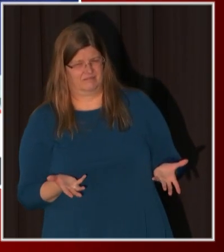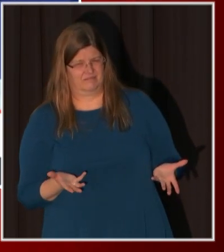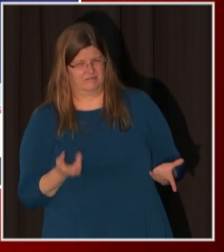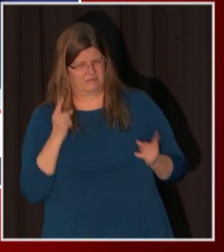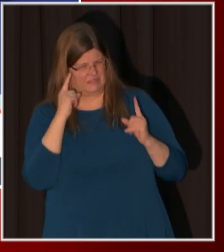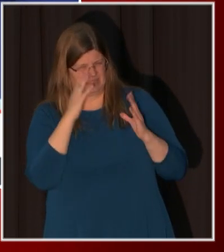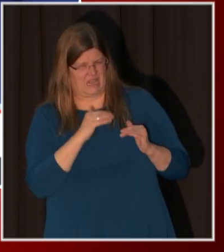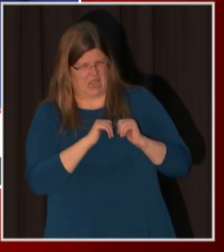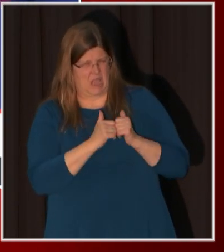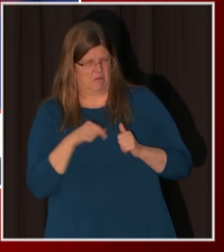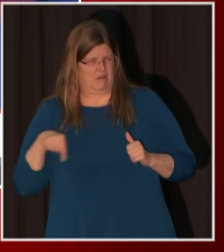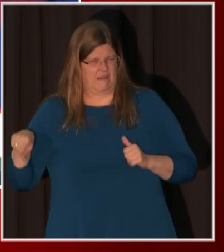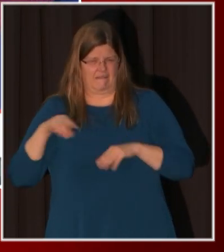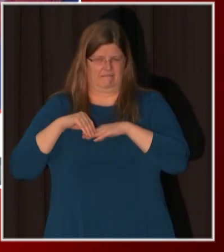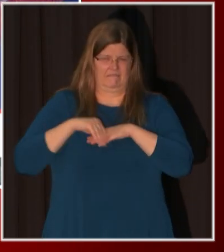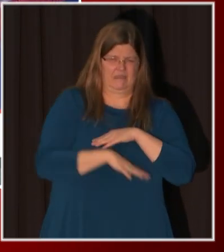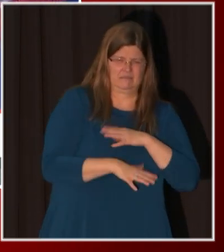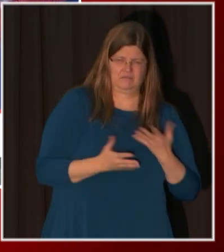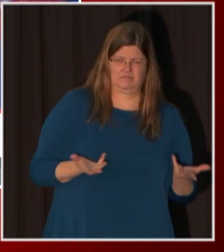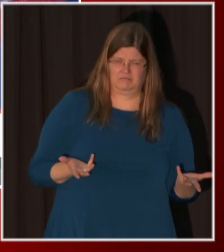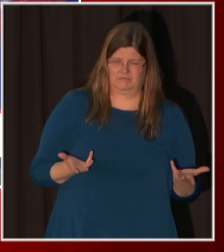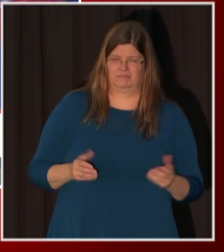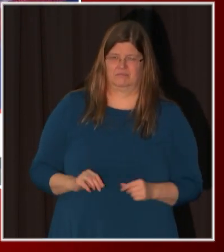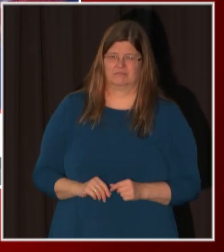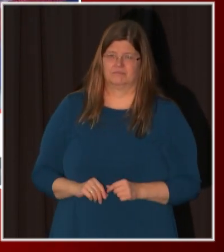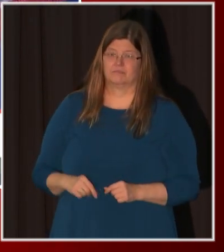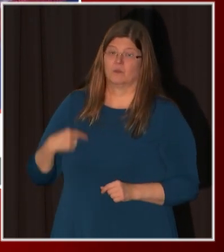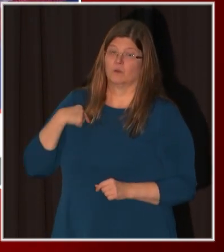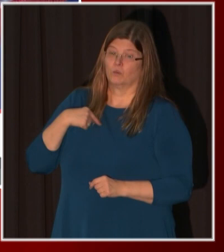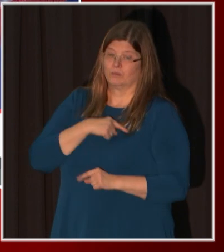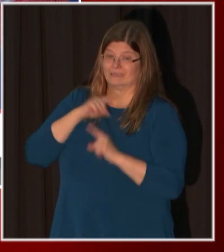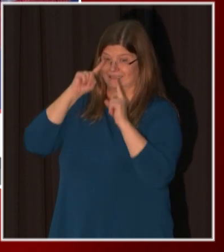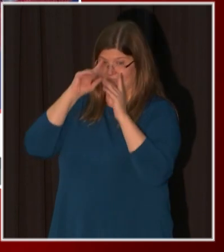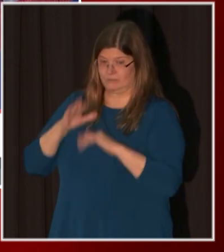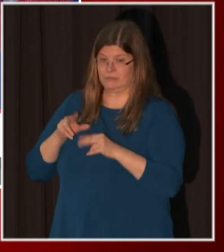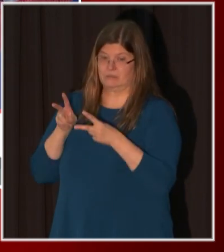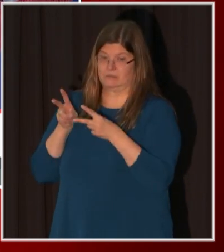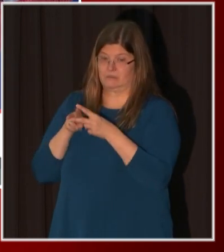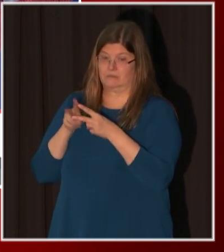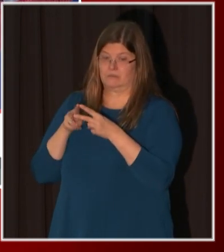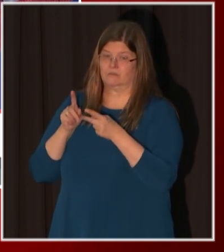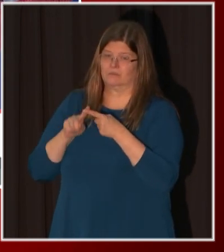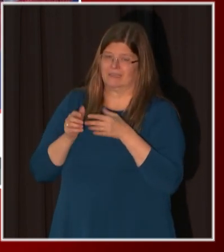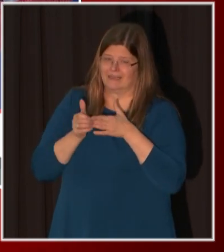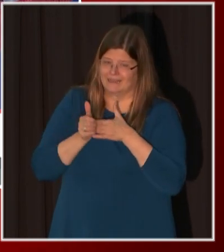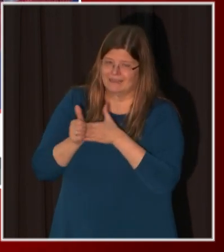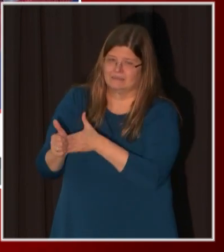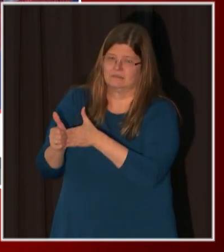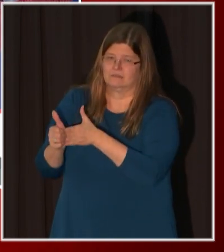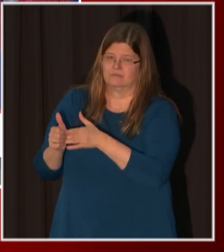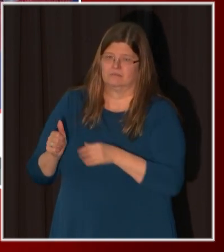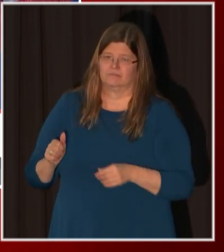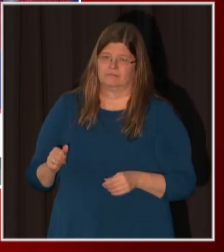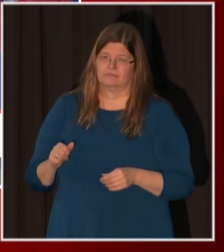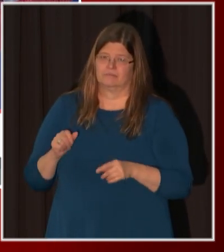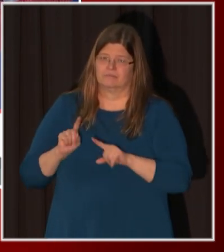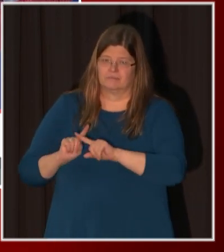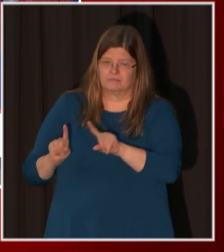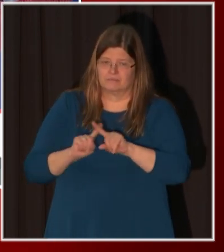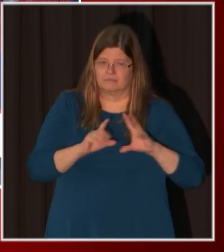Alex, that we are expecting them to provide leadership to the sector committees,